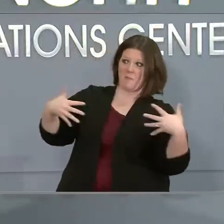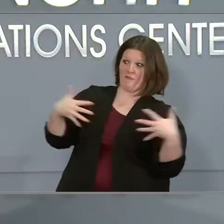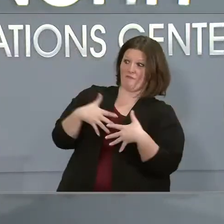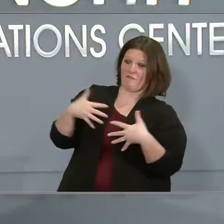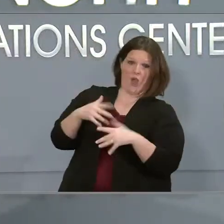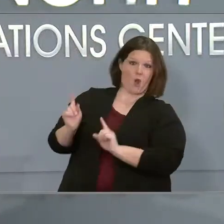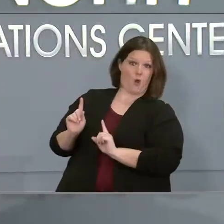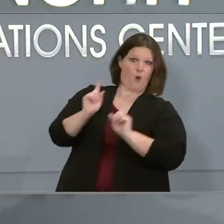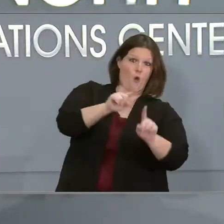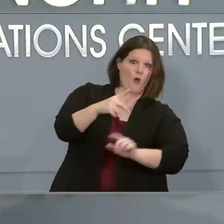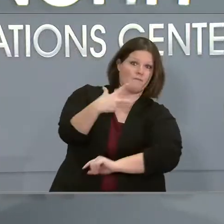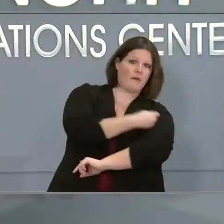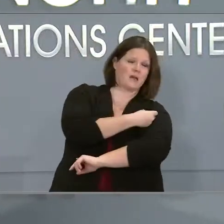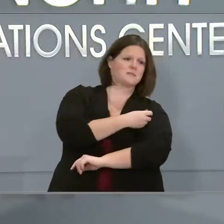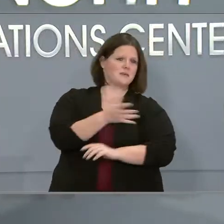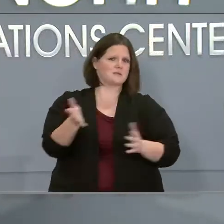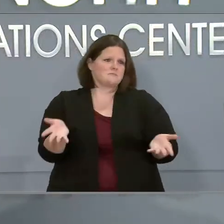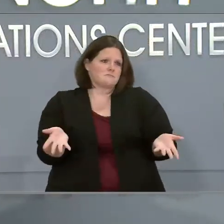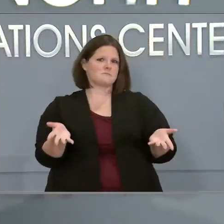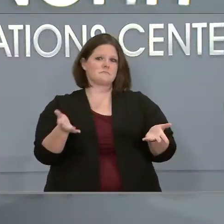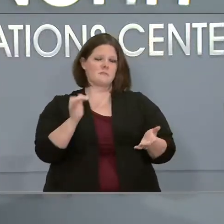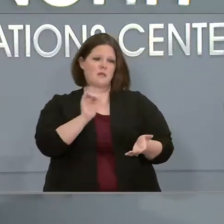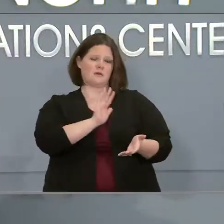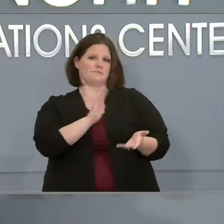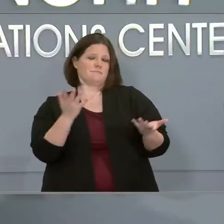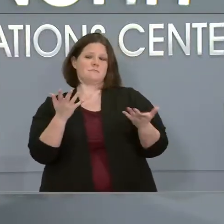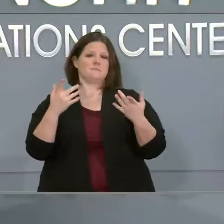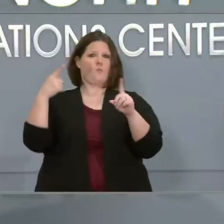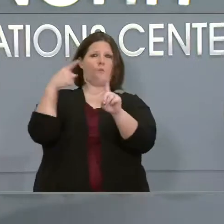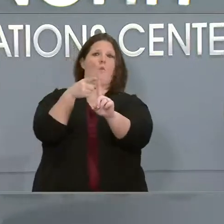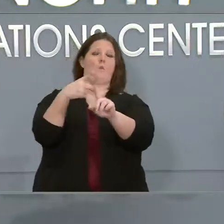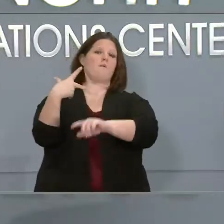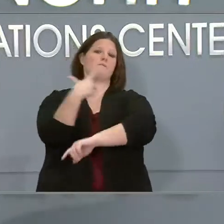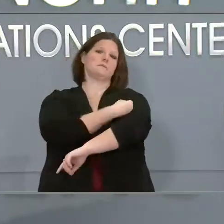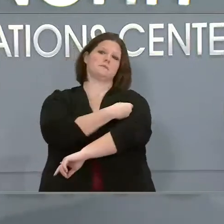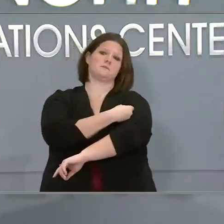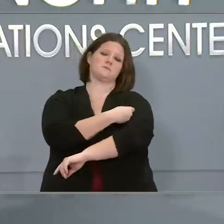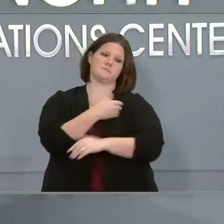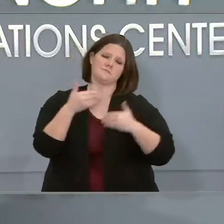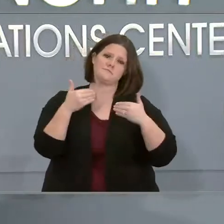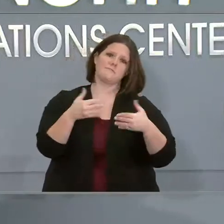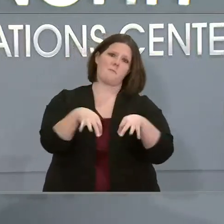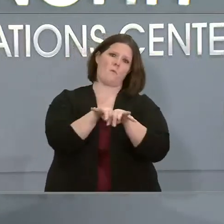said earlier, please go and get vaccinated.